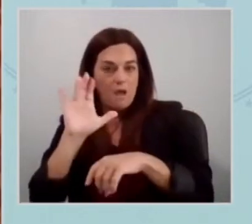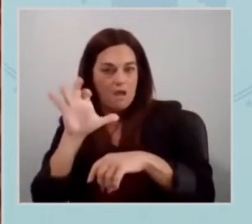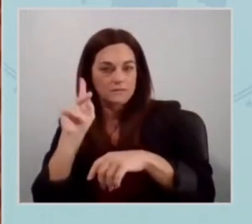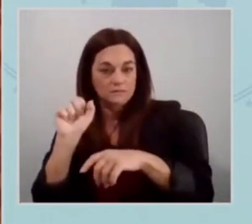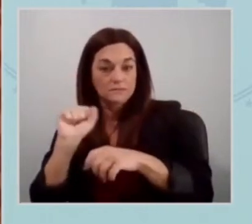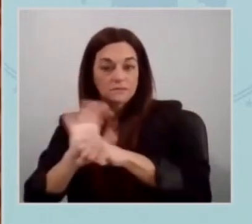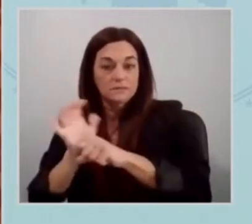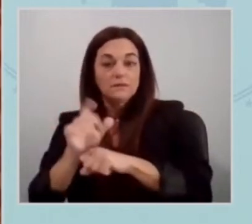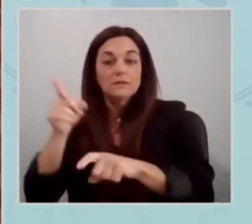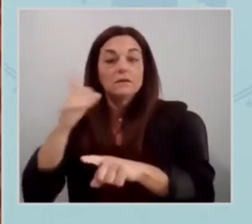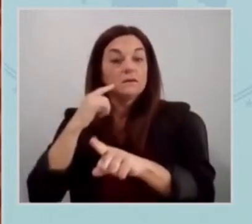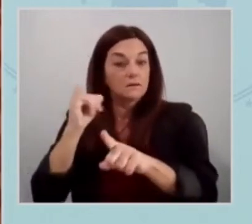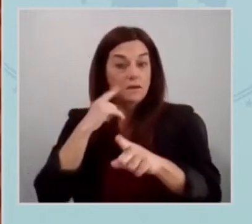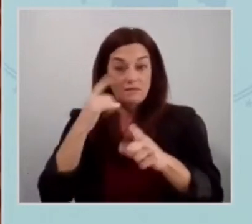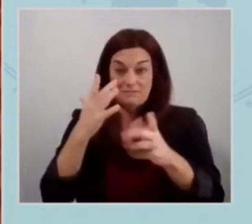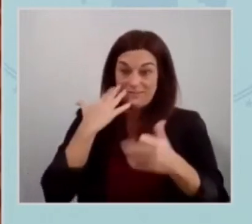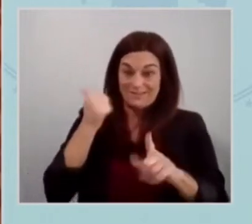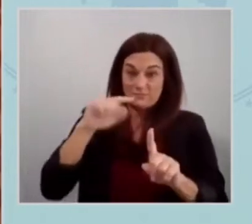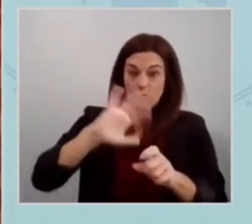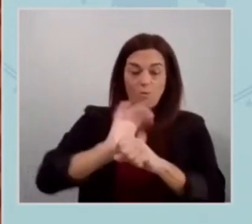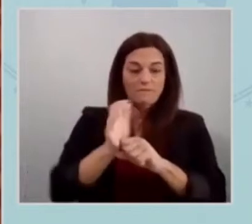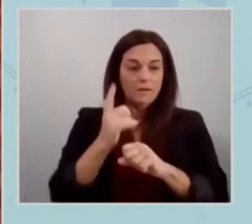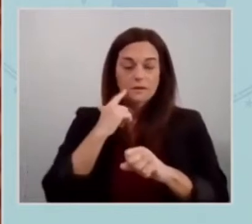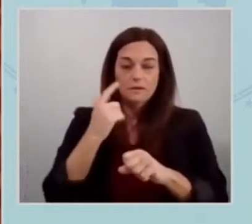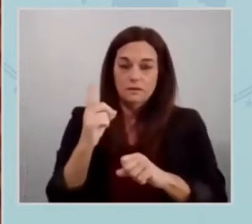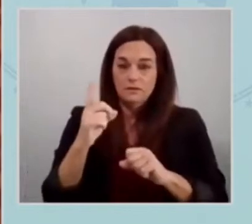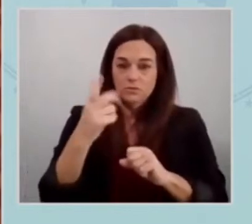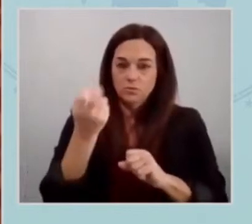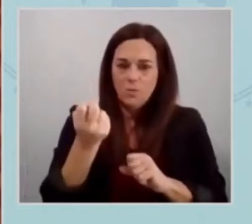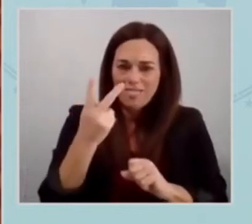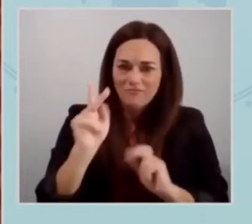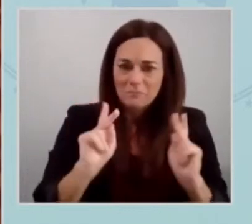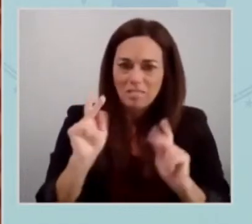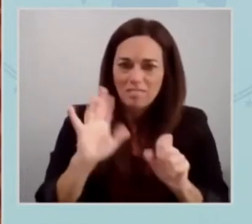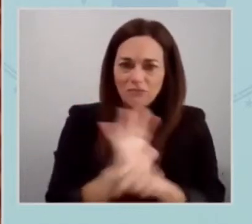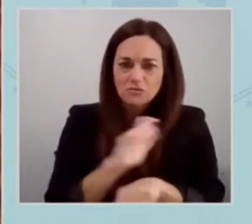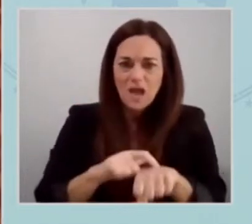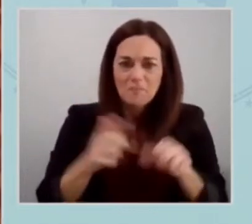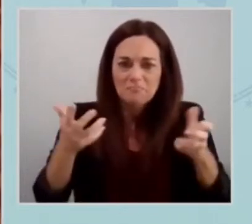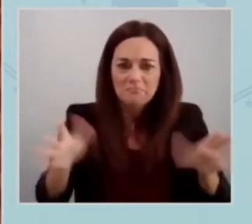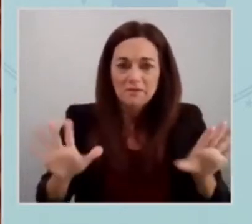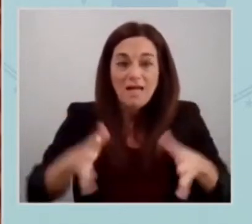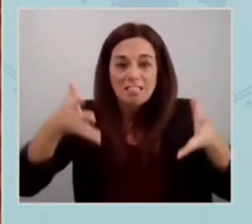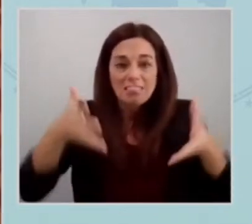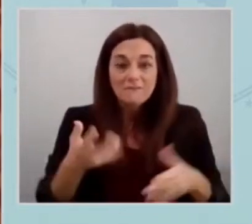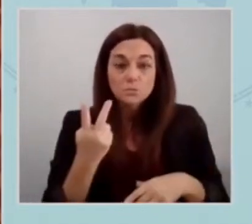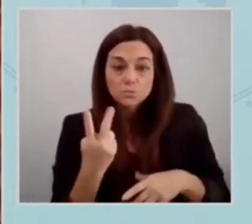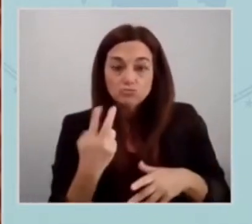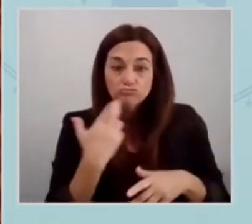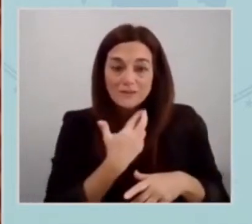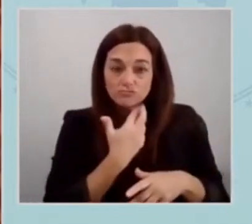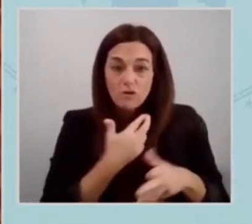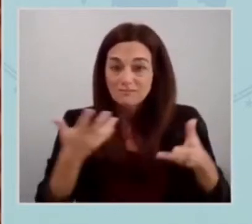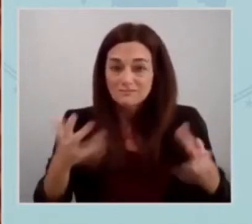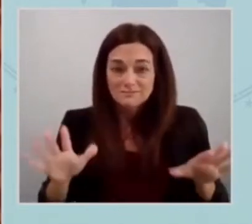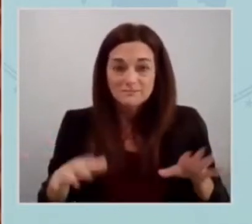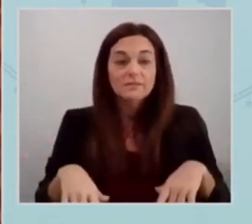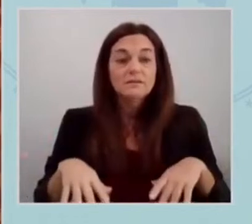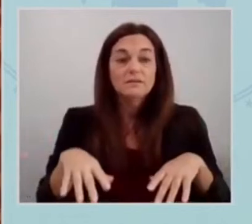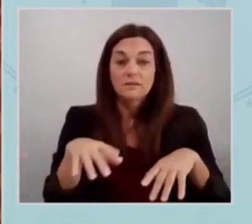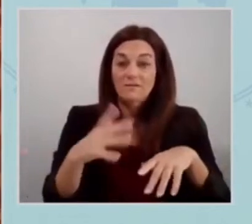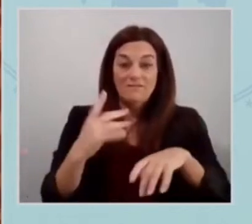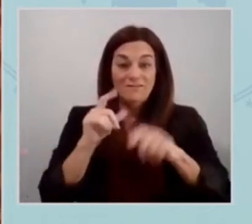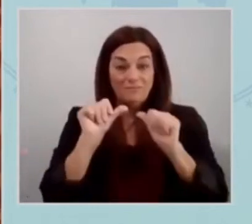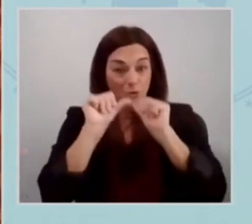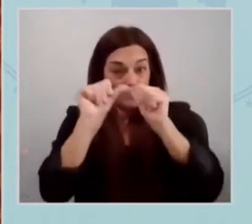the Pfizer Forum with the Milwaukee Bucks play. Today, due to COVID, we've had to reduce our staff to 26 employees, with only 12 of them being full-time.